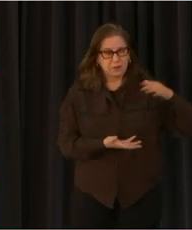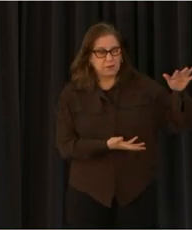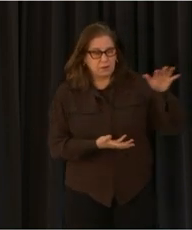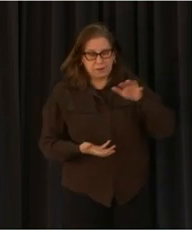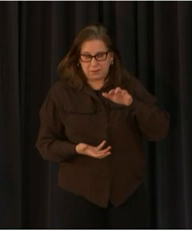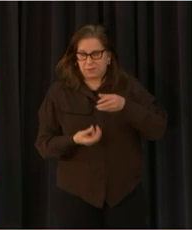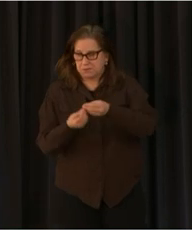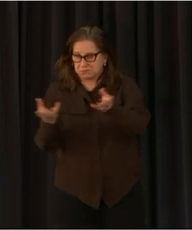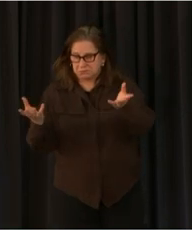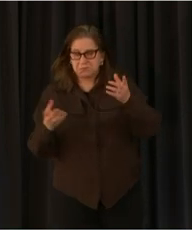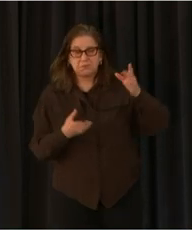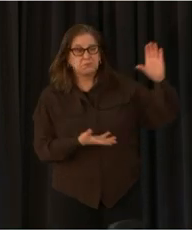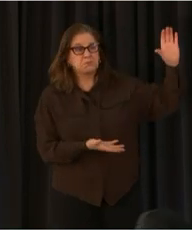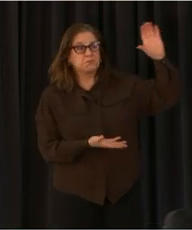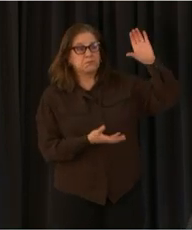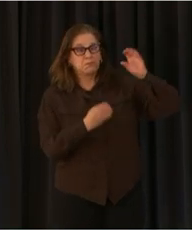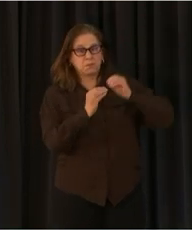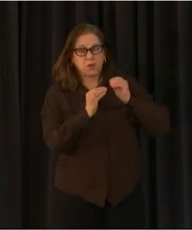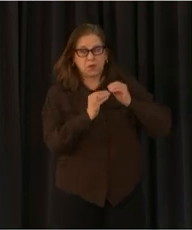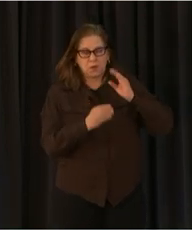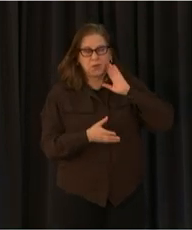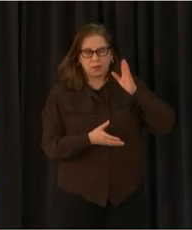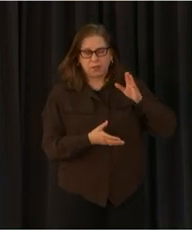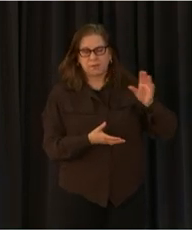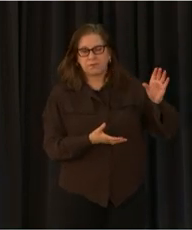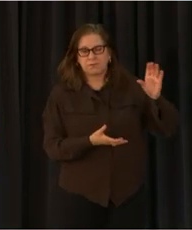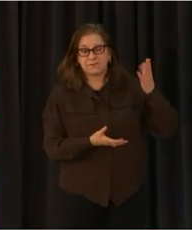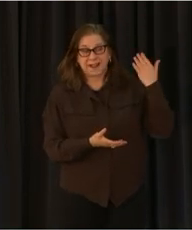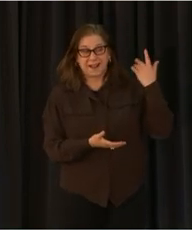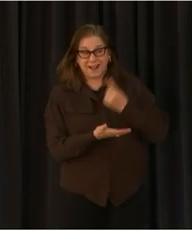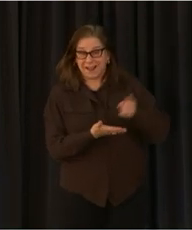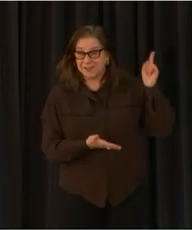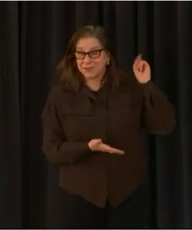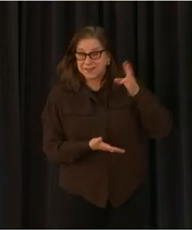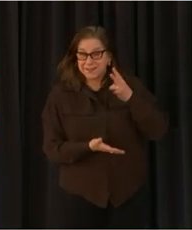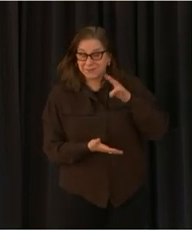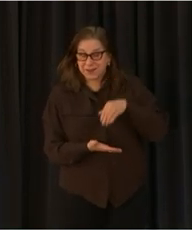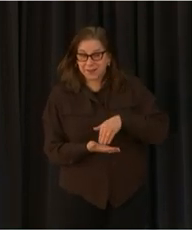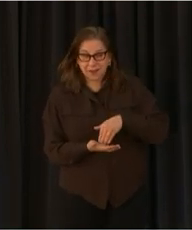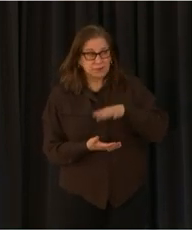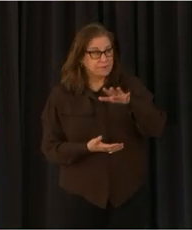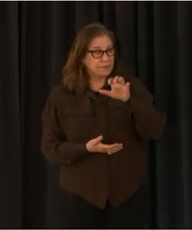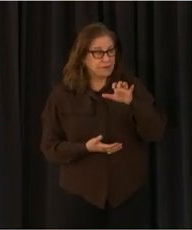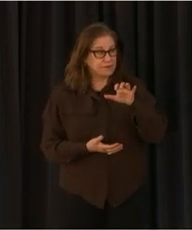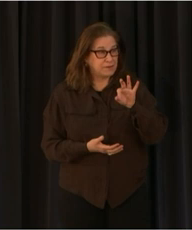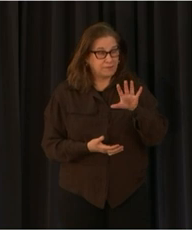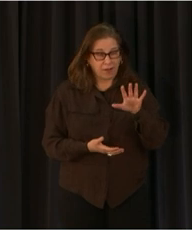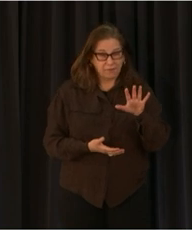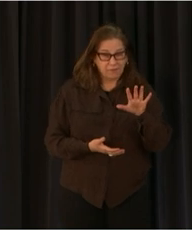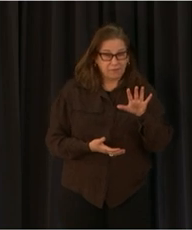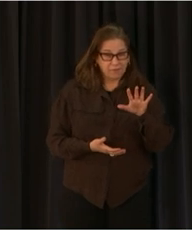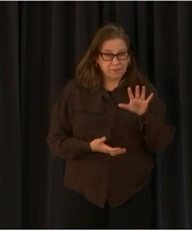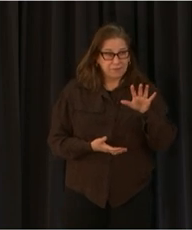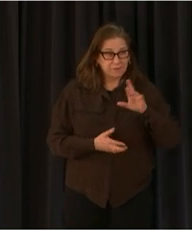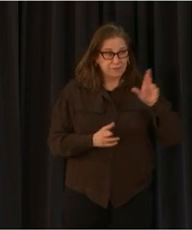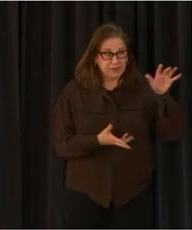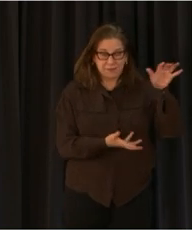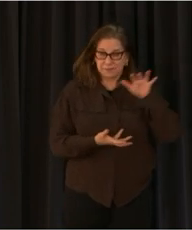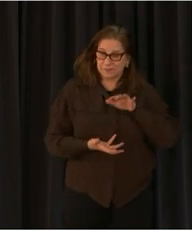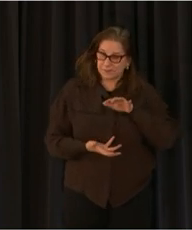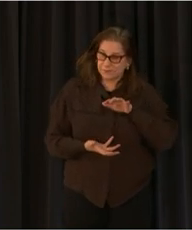this week, as well as the 17,590 doses that the mayor mentioned we are scheduled to receive this